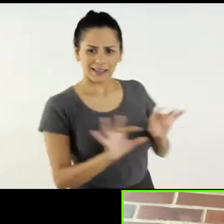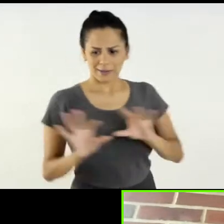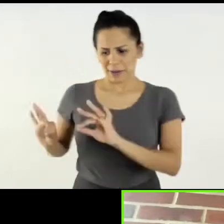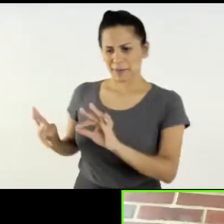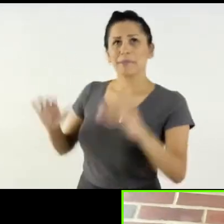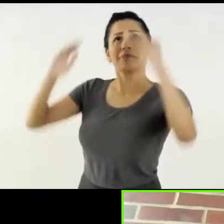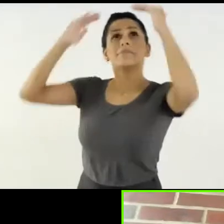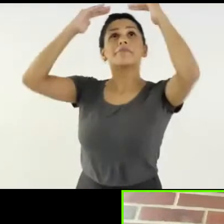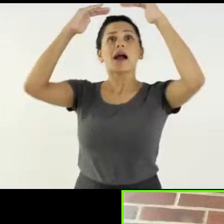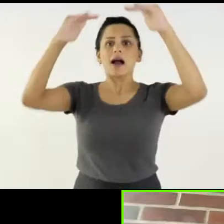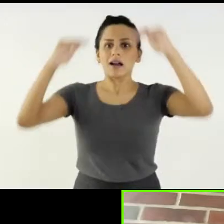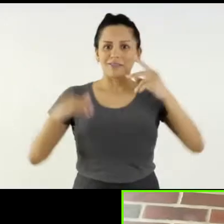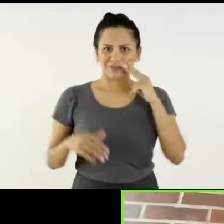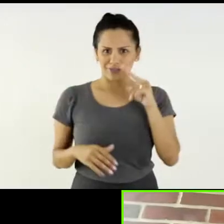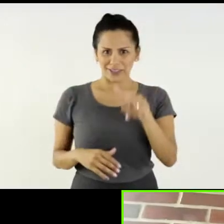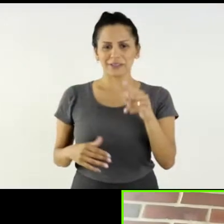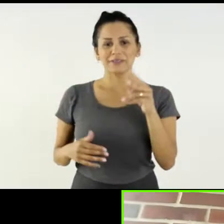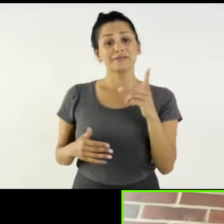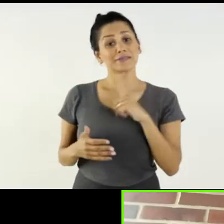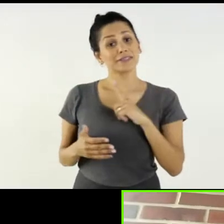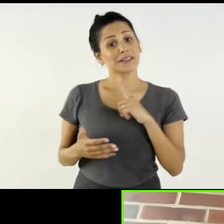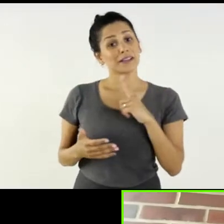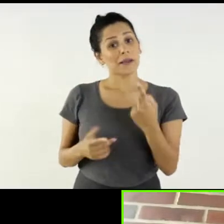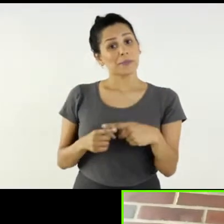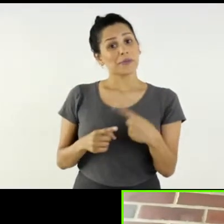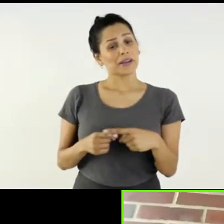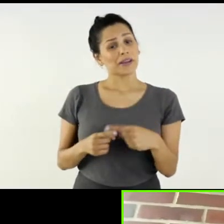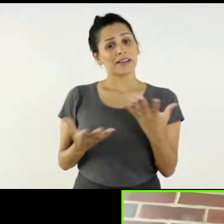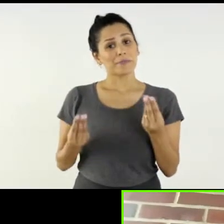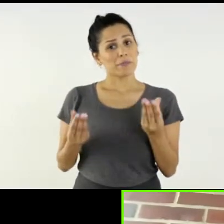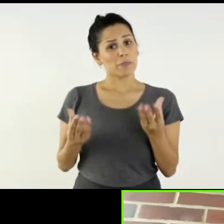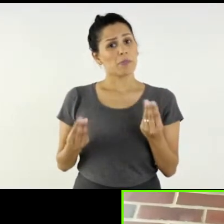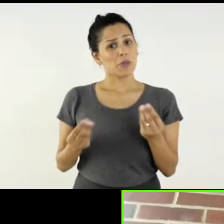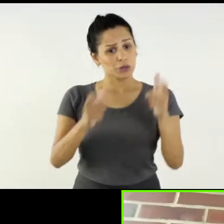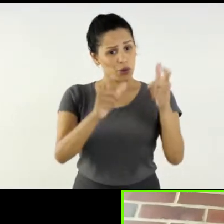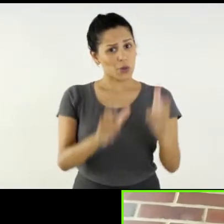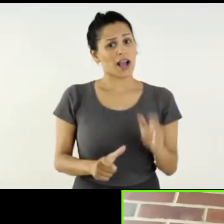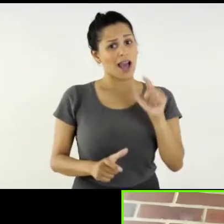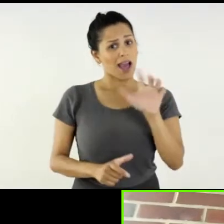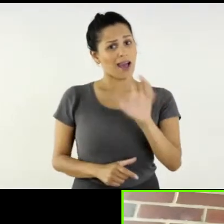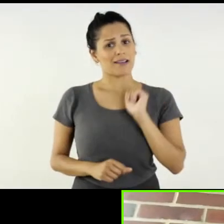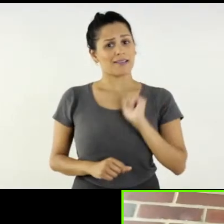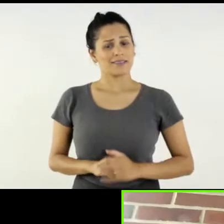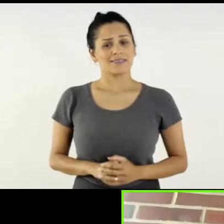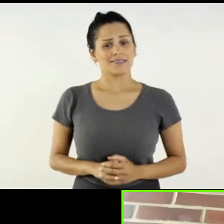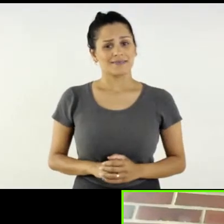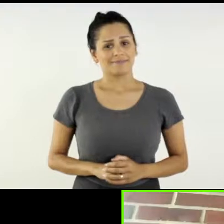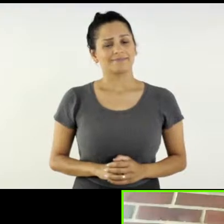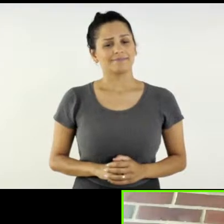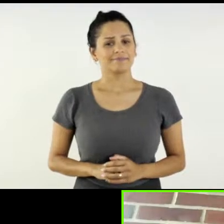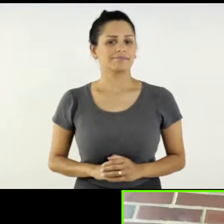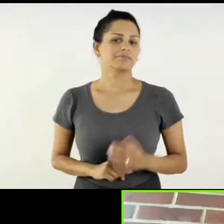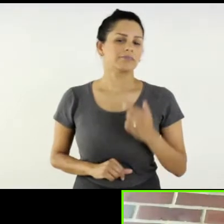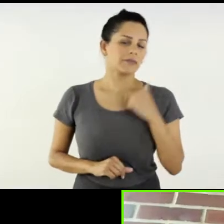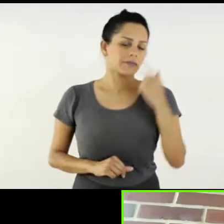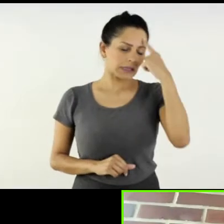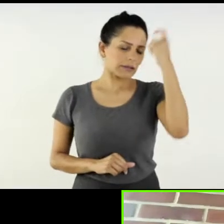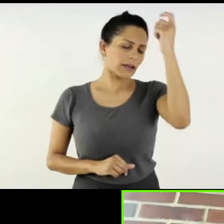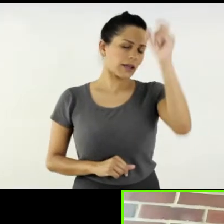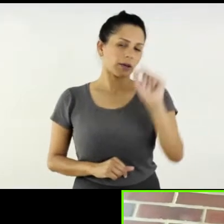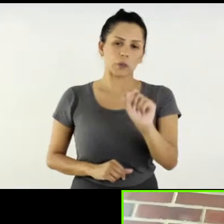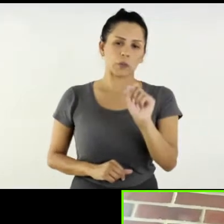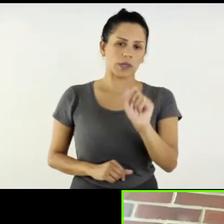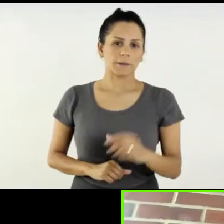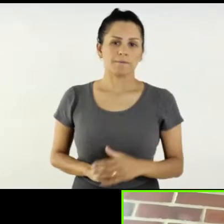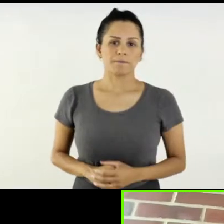how a lot of studios look. It's certainly how my studio looks. And I had the idea that I needed to sort of